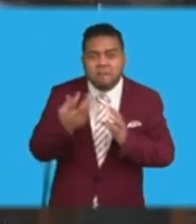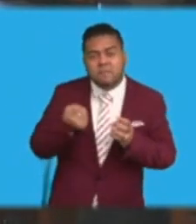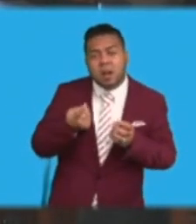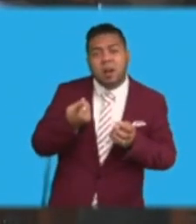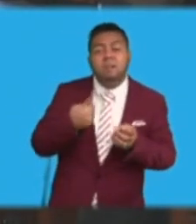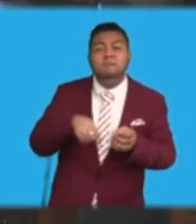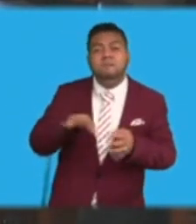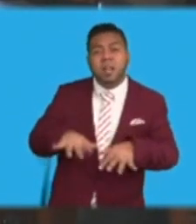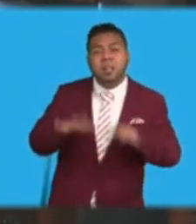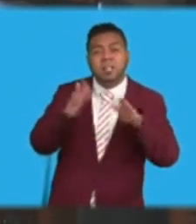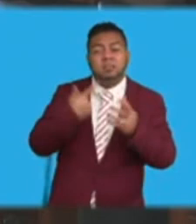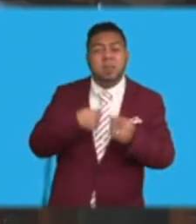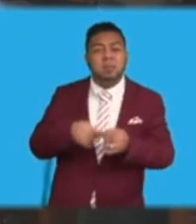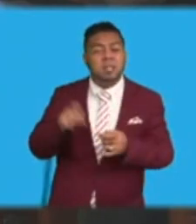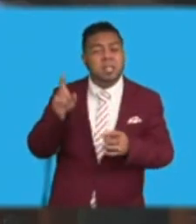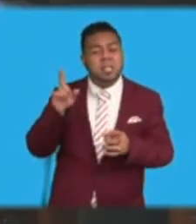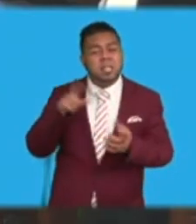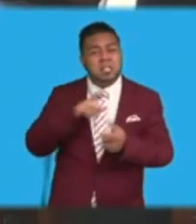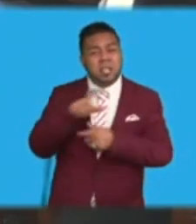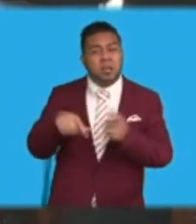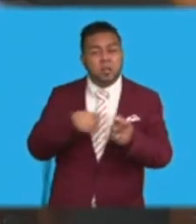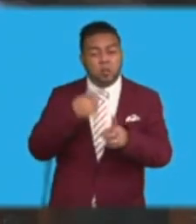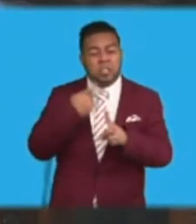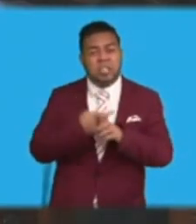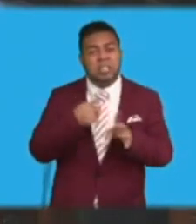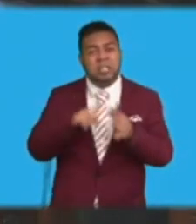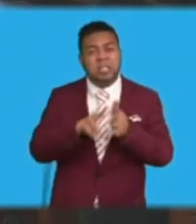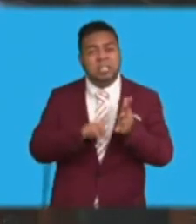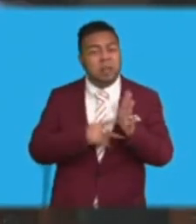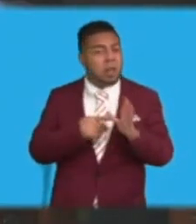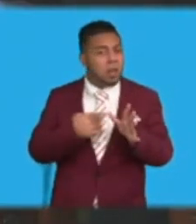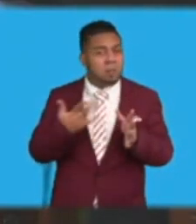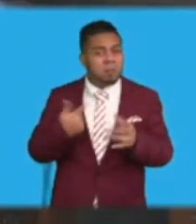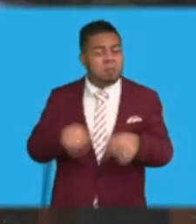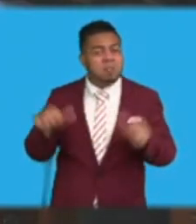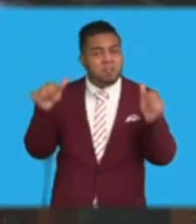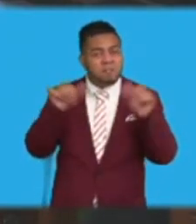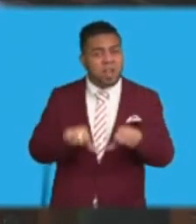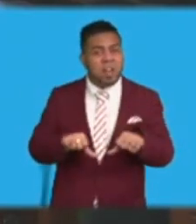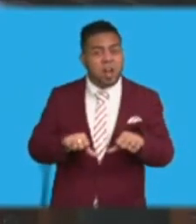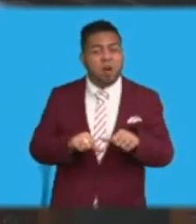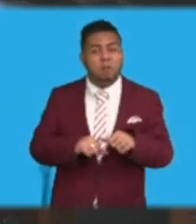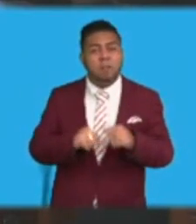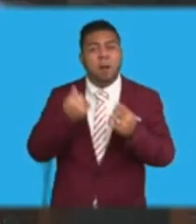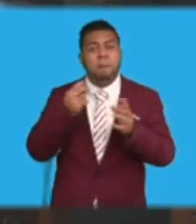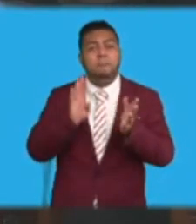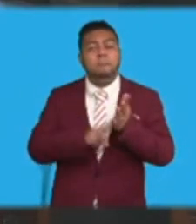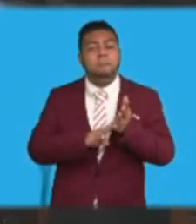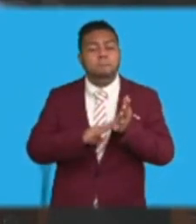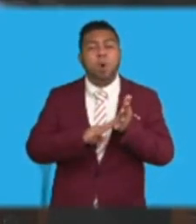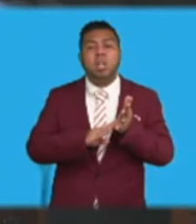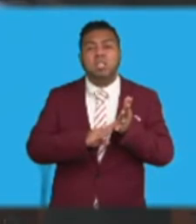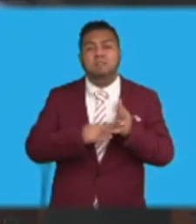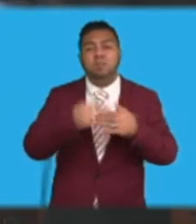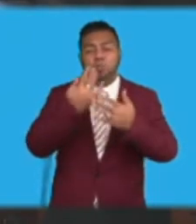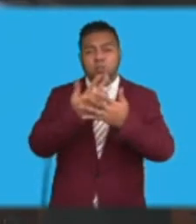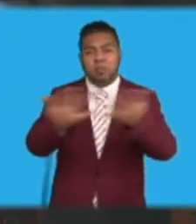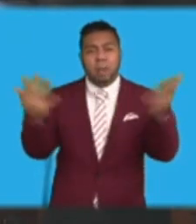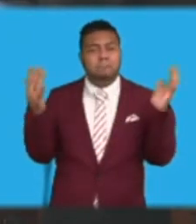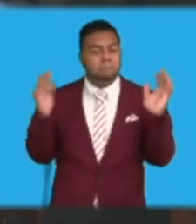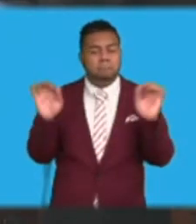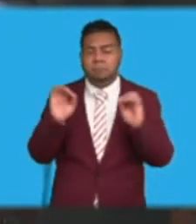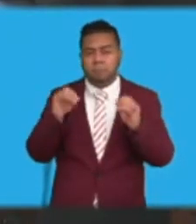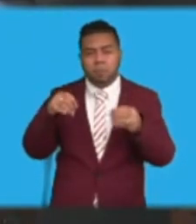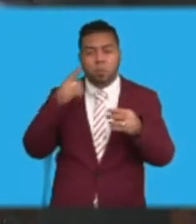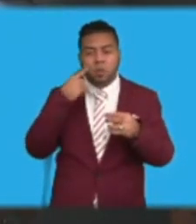during Cyclone Kina was possibly due to failure of Monosabu Dam, but that was not true, Madam Speaker. Madam